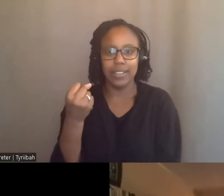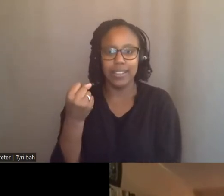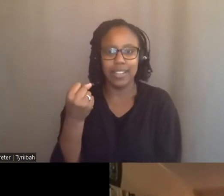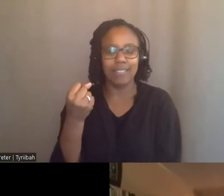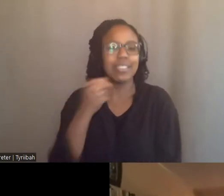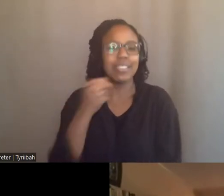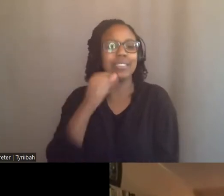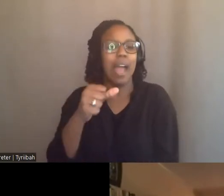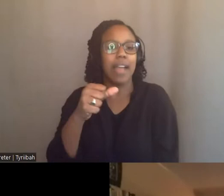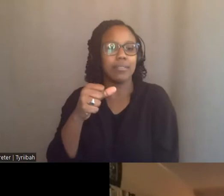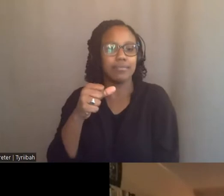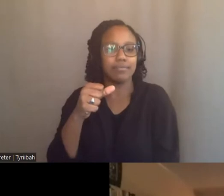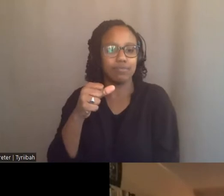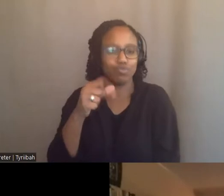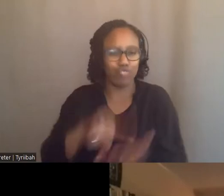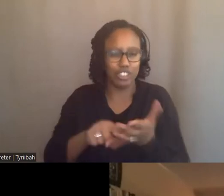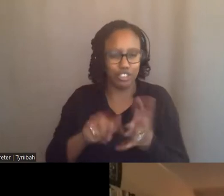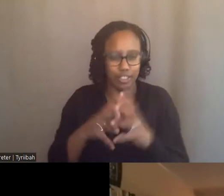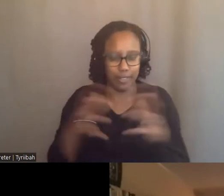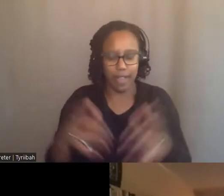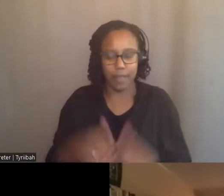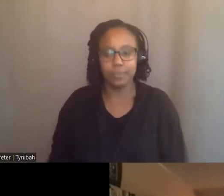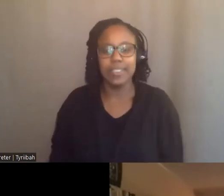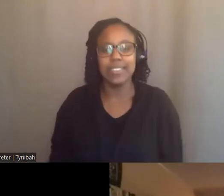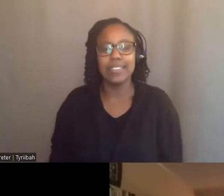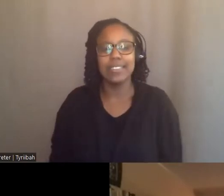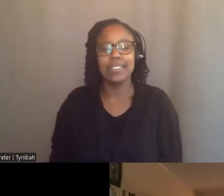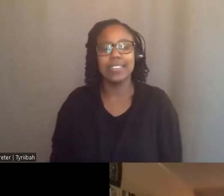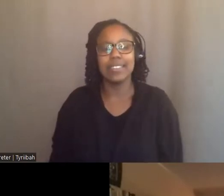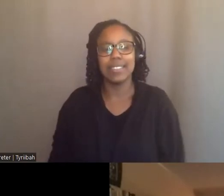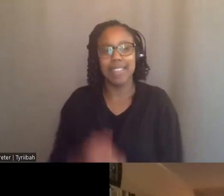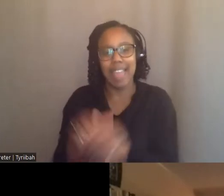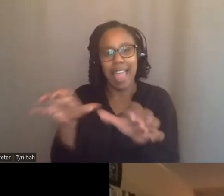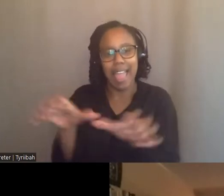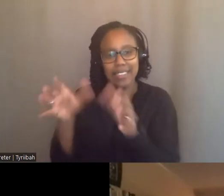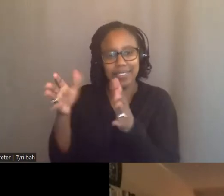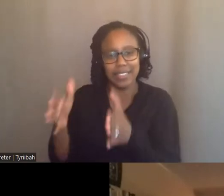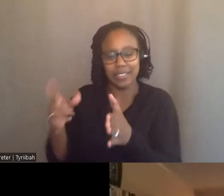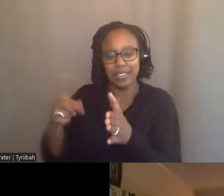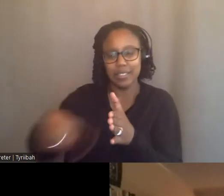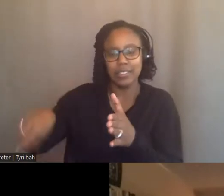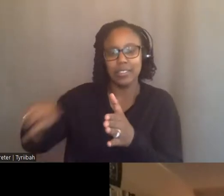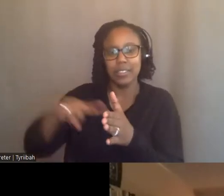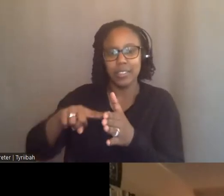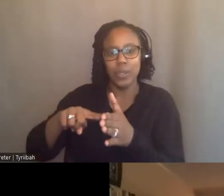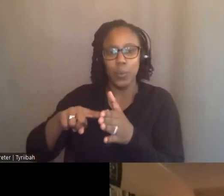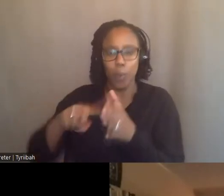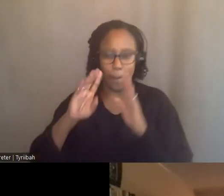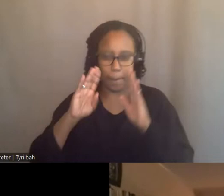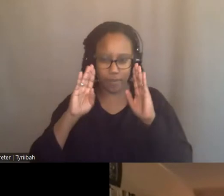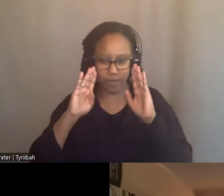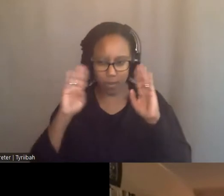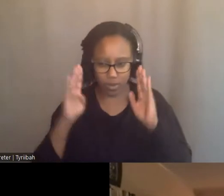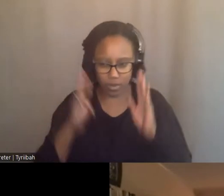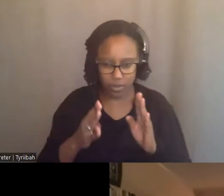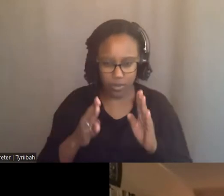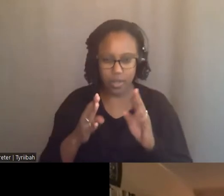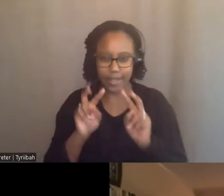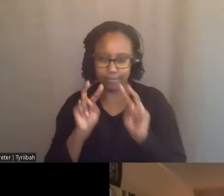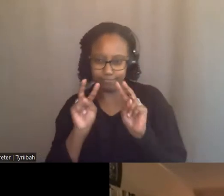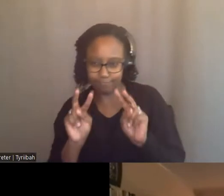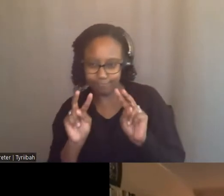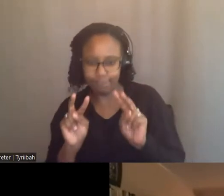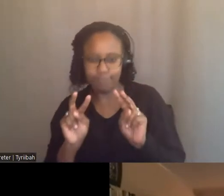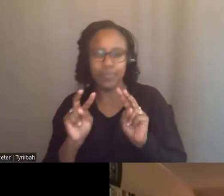is that activists were paying attention to the lived environment and the ways in which the urban